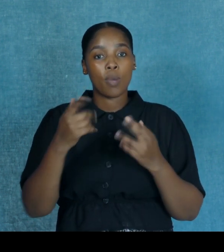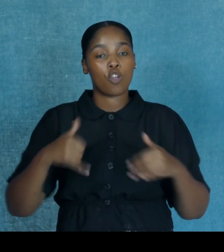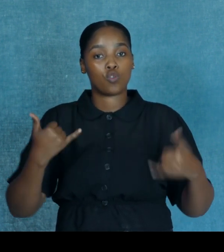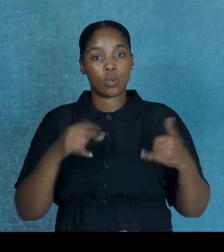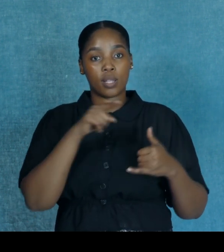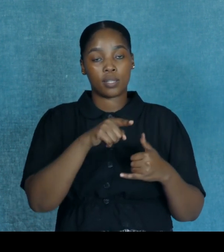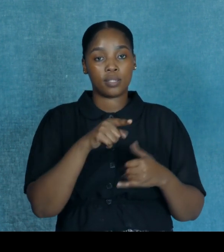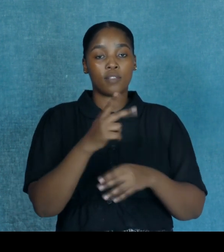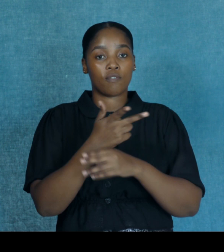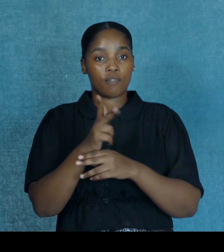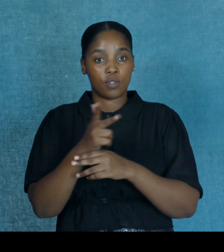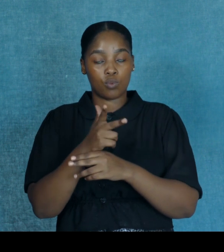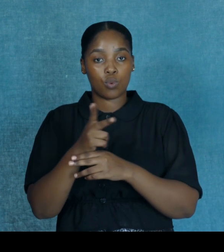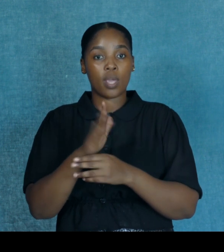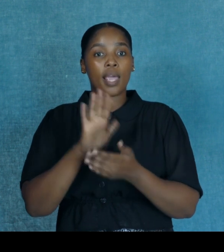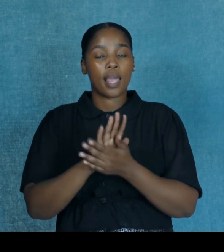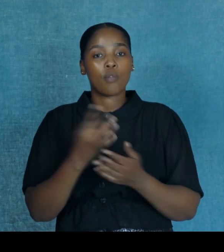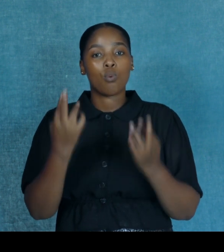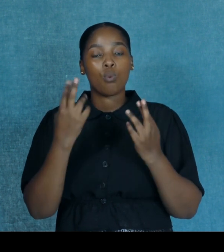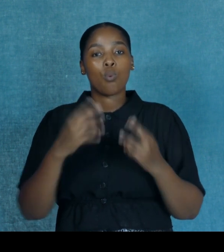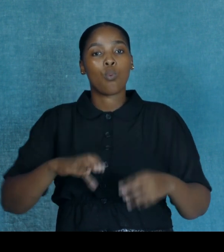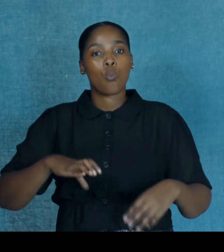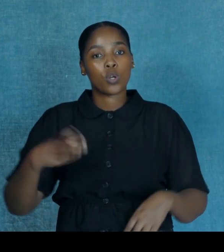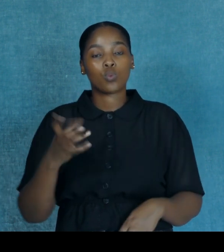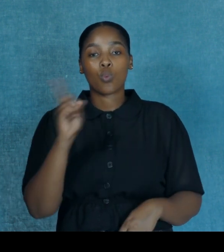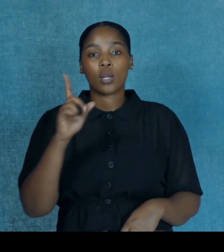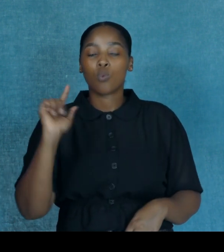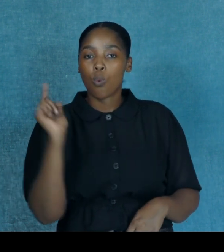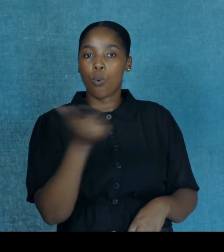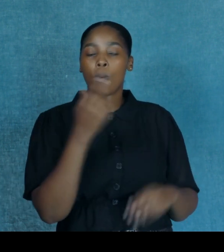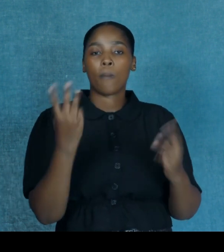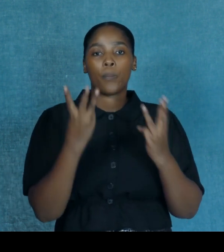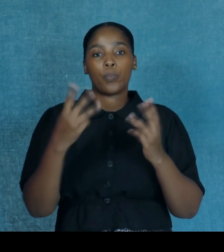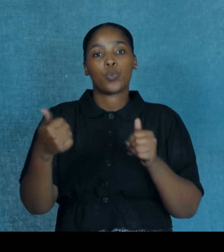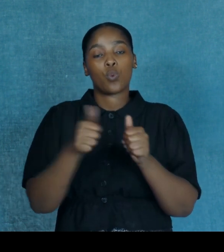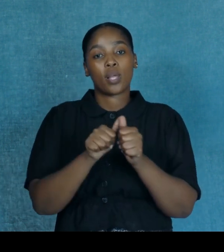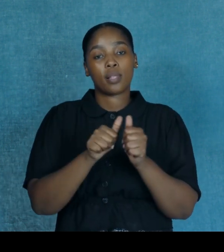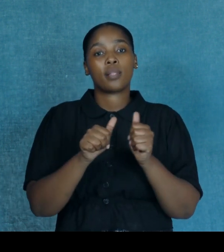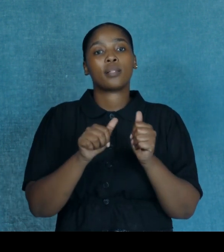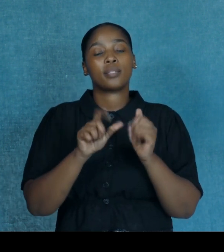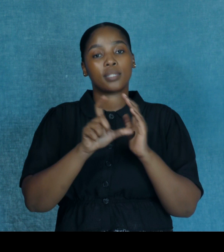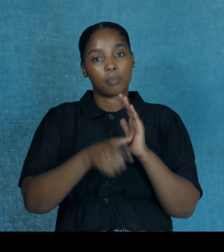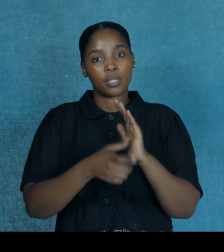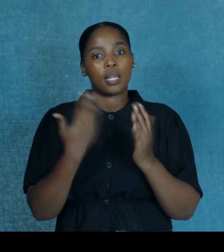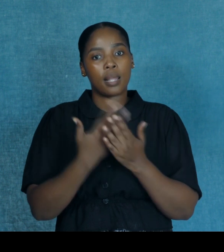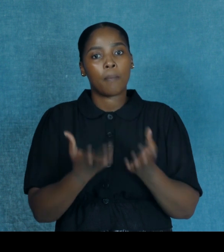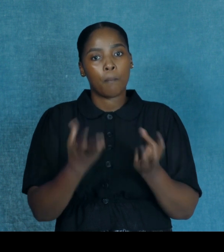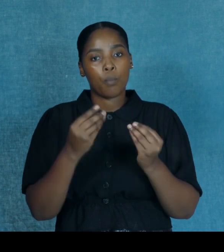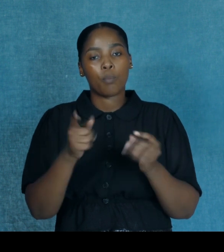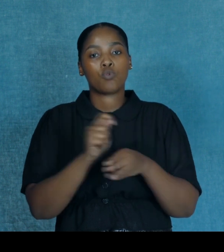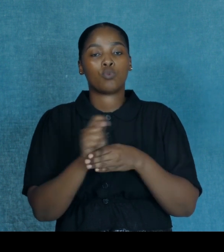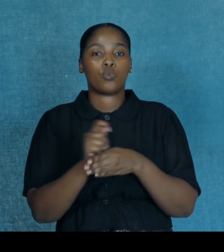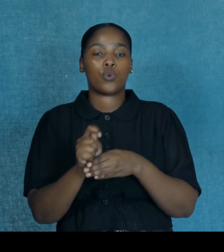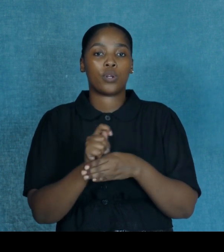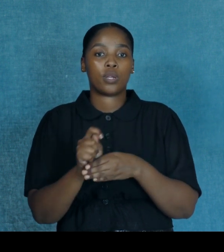with disabilities will follow these steps and our guidelines and our methods of training. You could earn while you learn